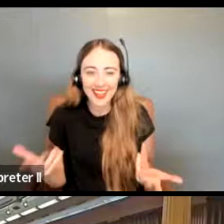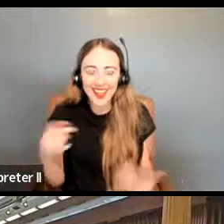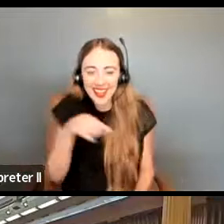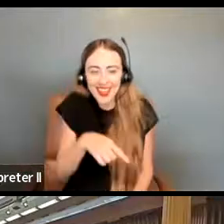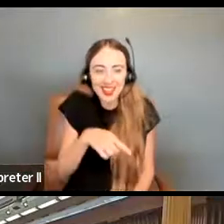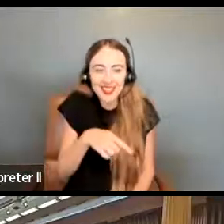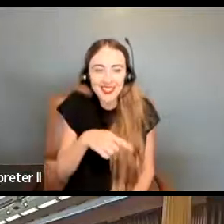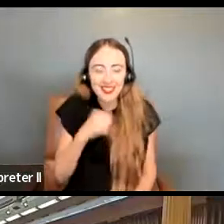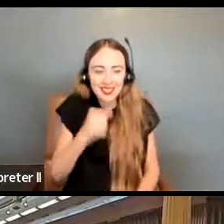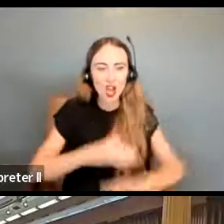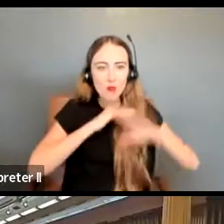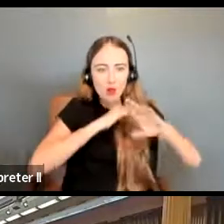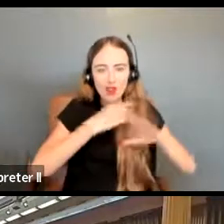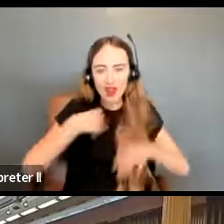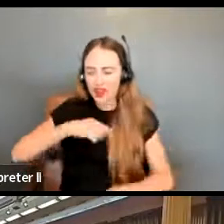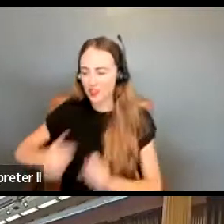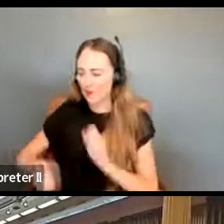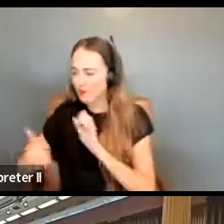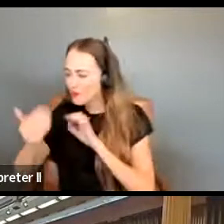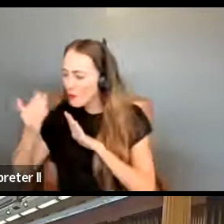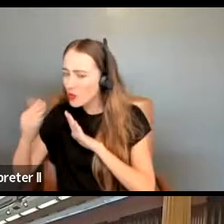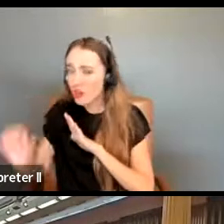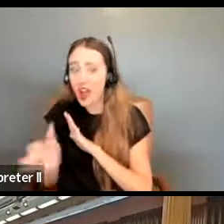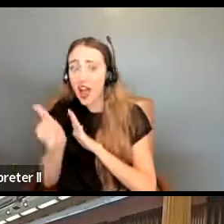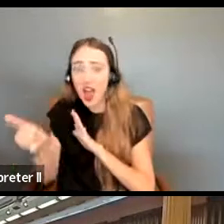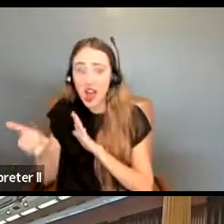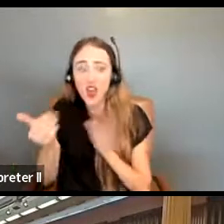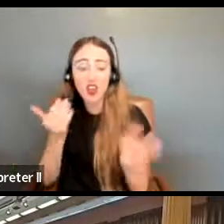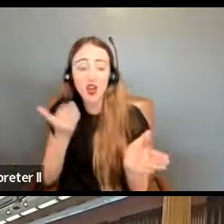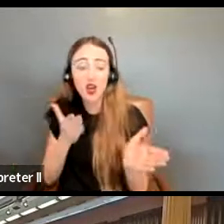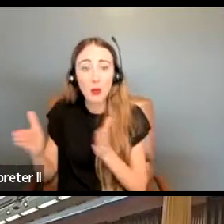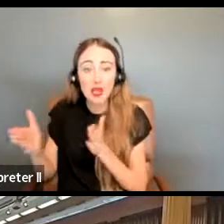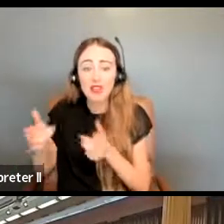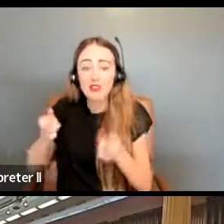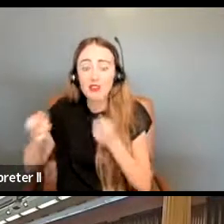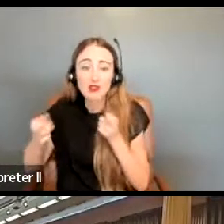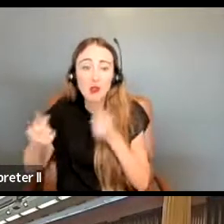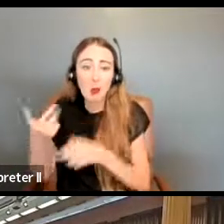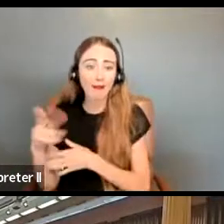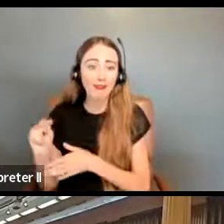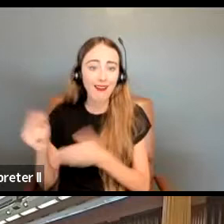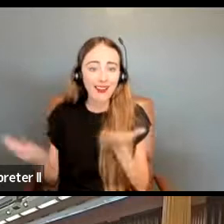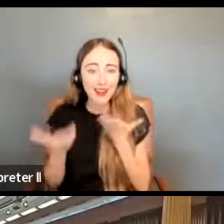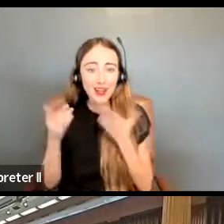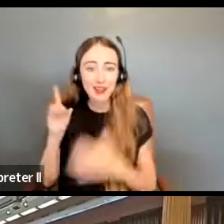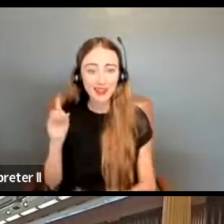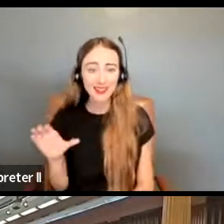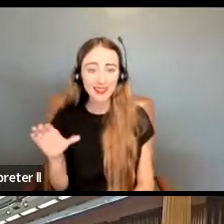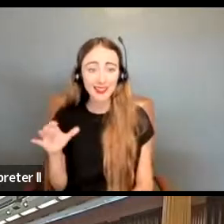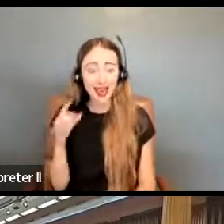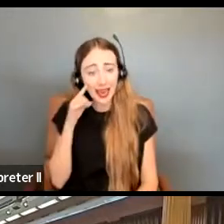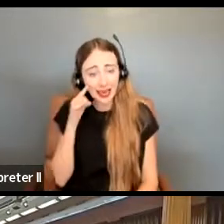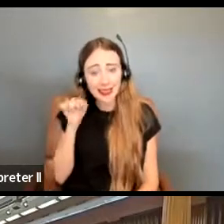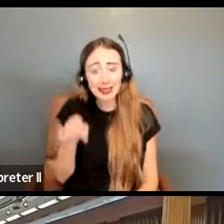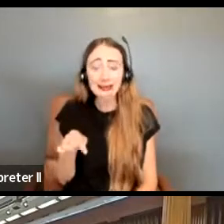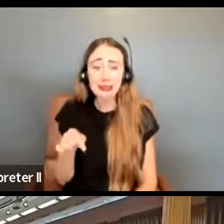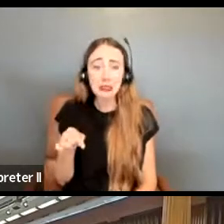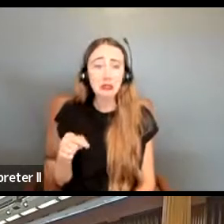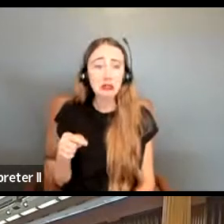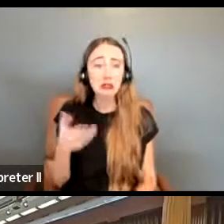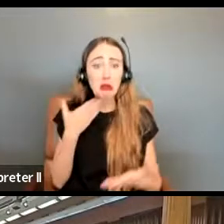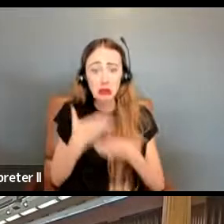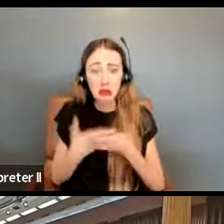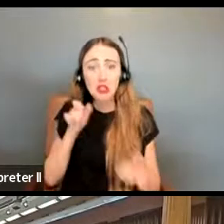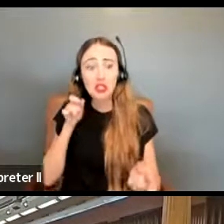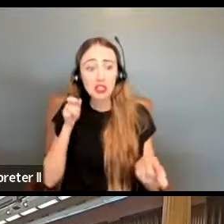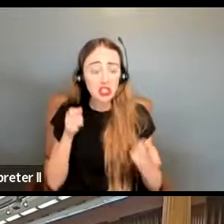our looking at other methods to try to control guns in the district. I think this is a very sensible change